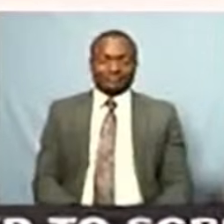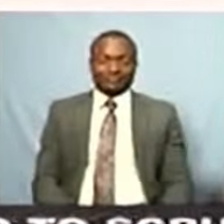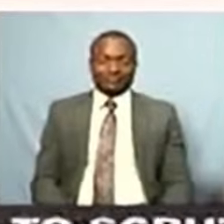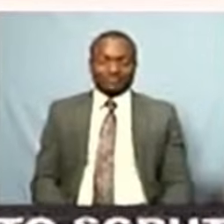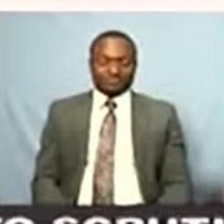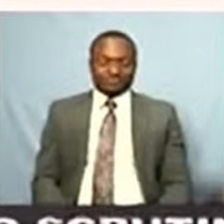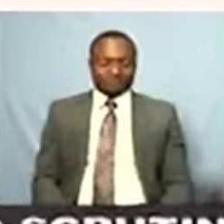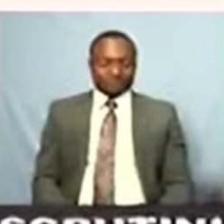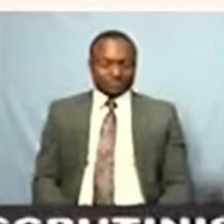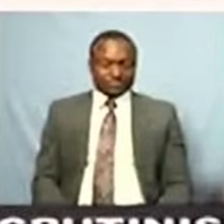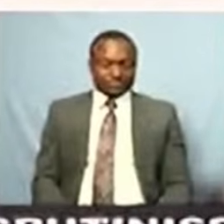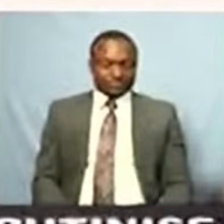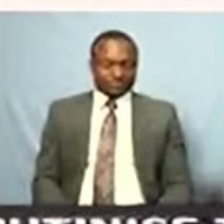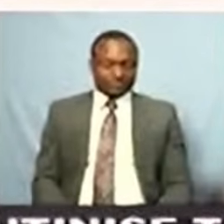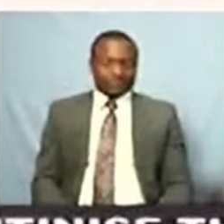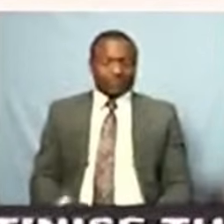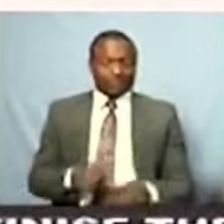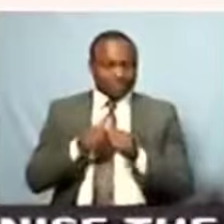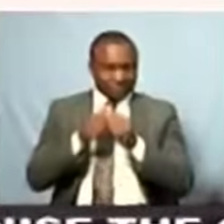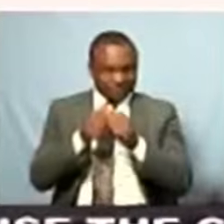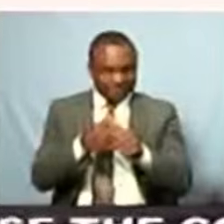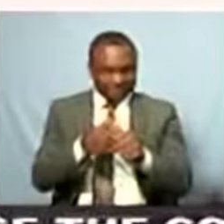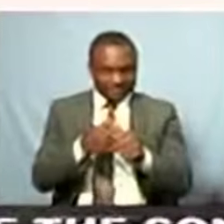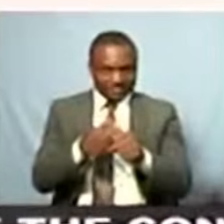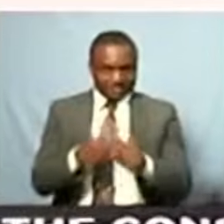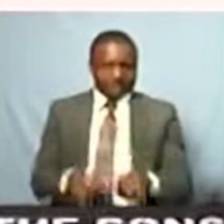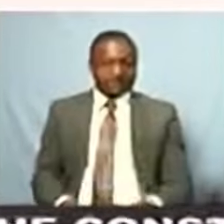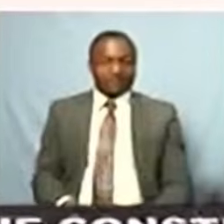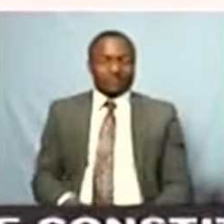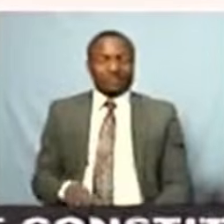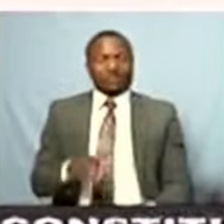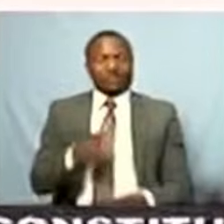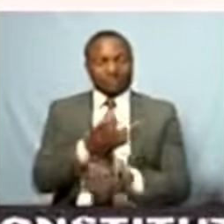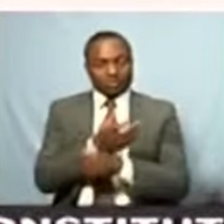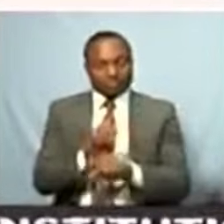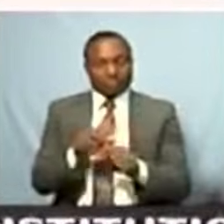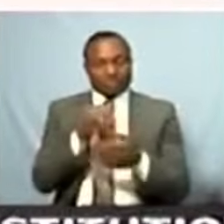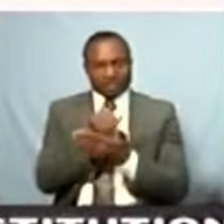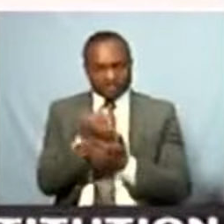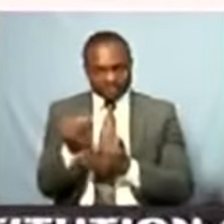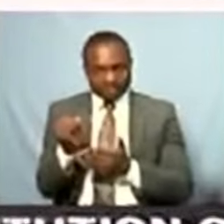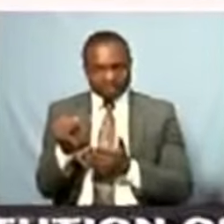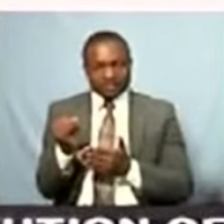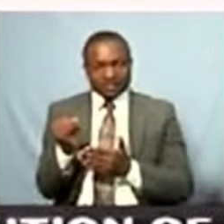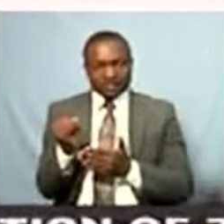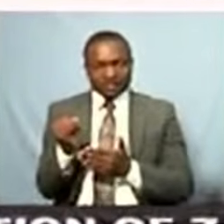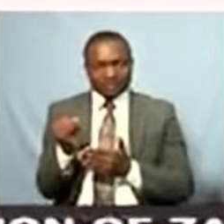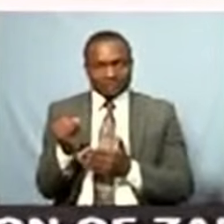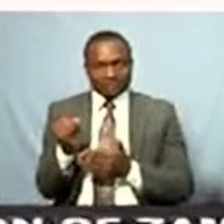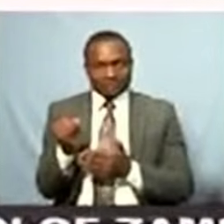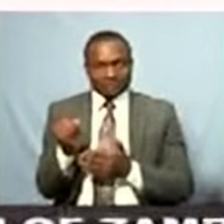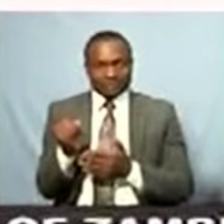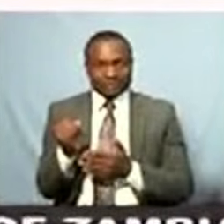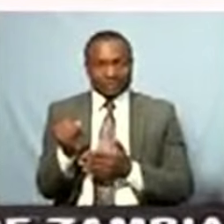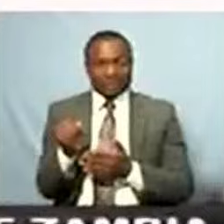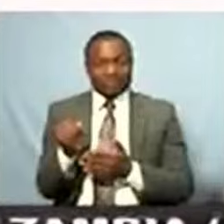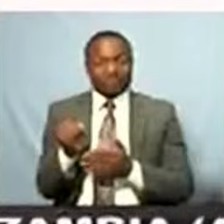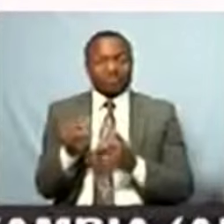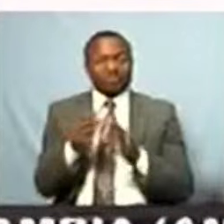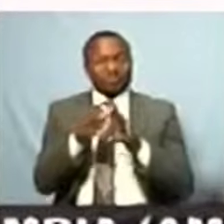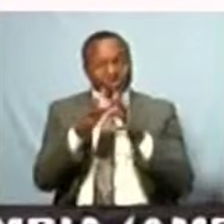And it follows therefore that we address the issues that are so more like